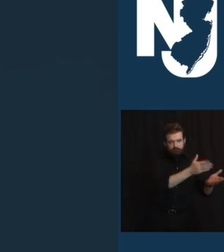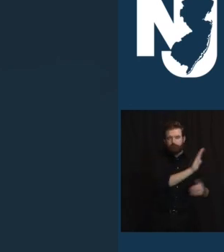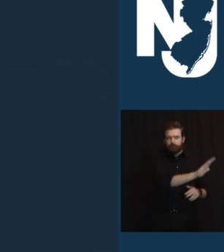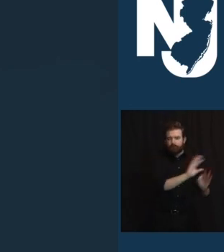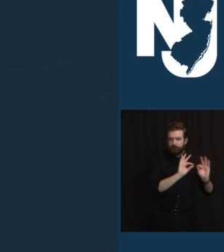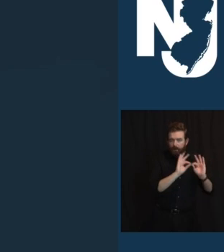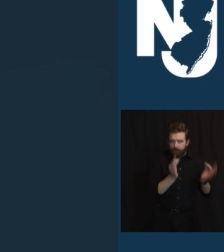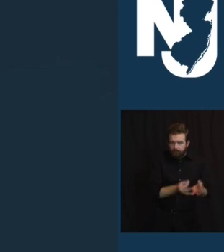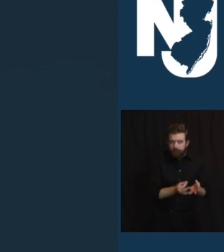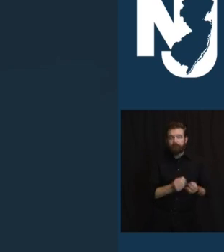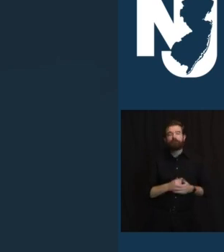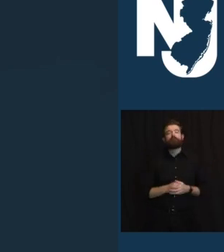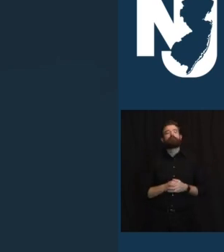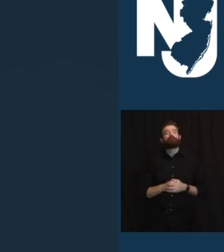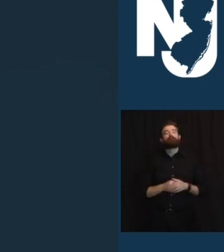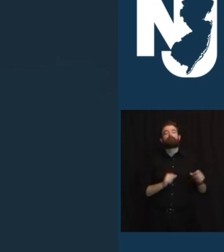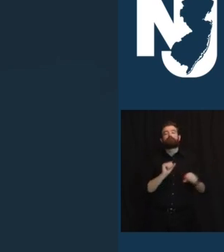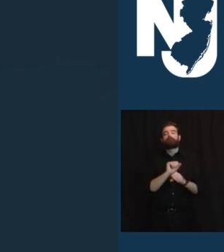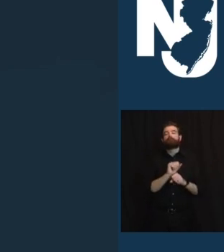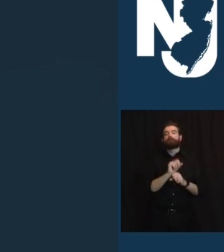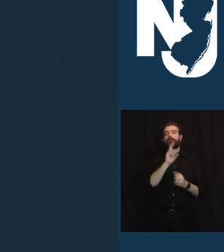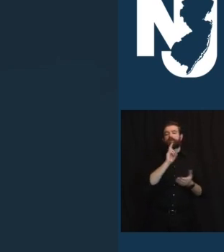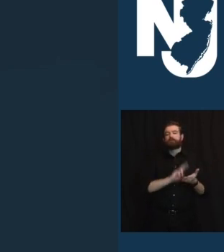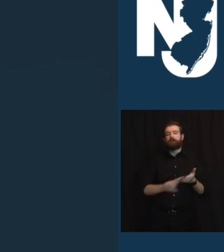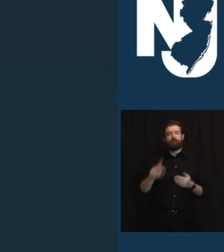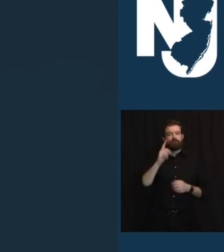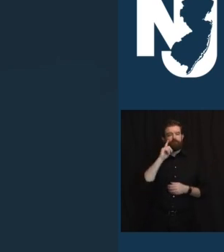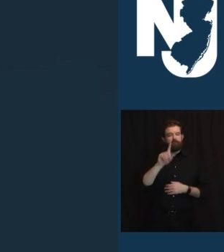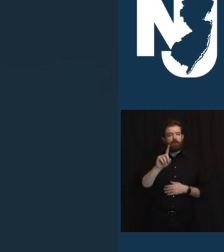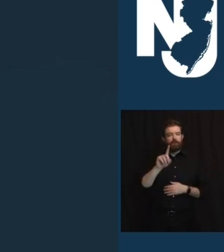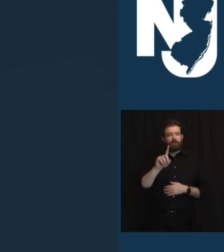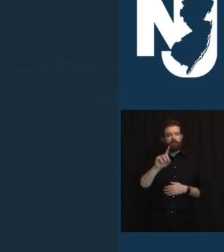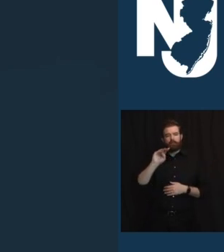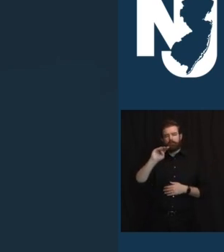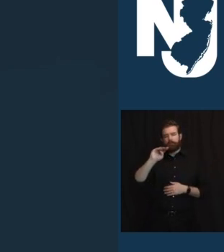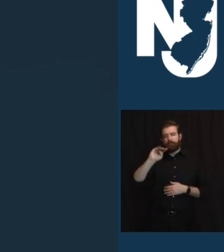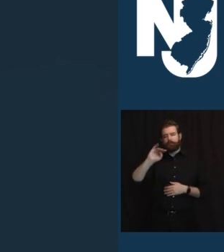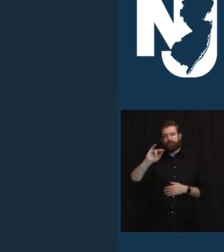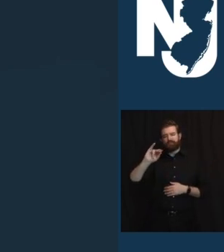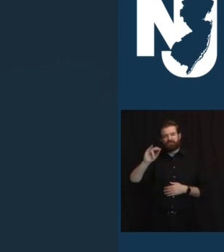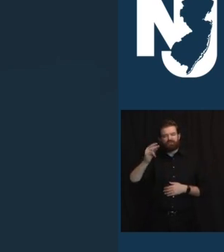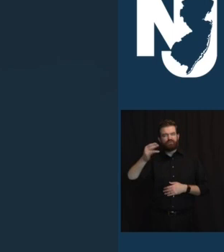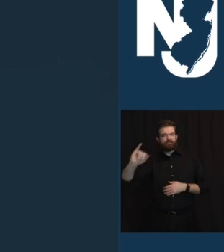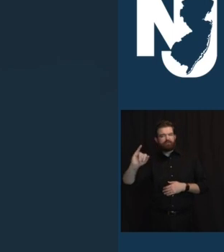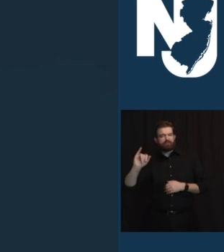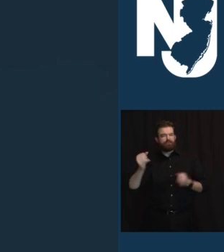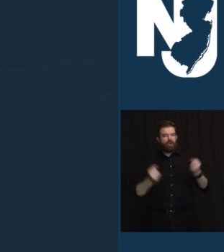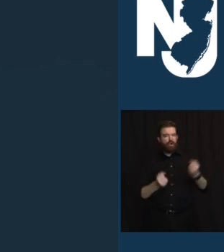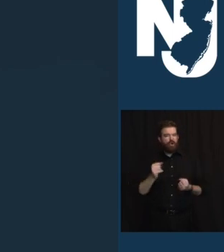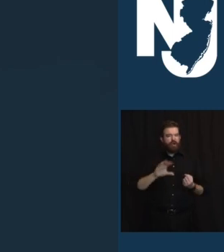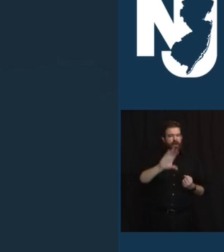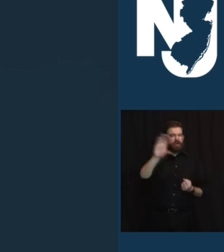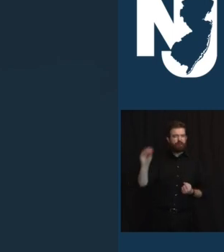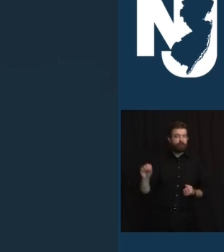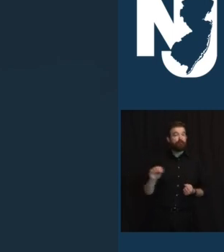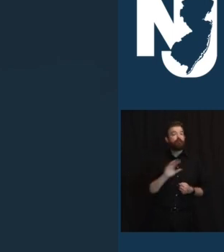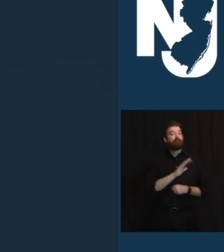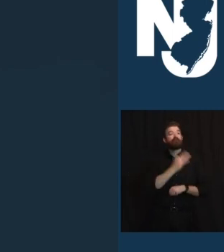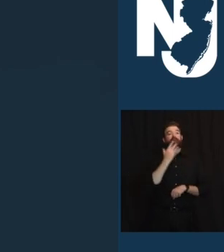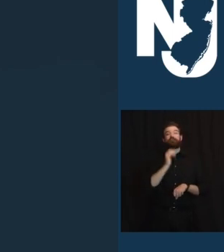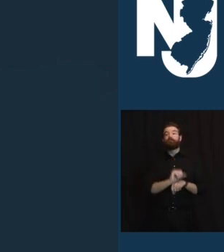as a secretary for the Mitsubishi Corporation, but she would be quick to correct you that her favorite job was as a